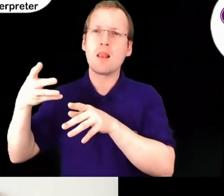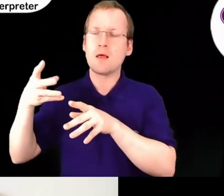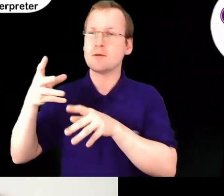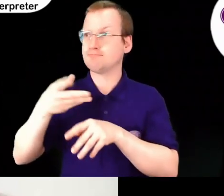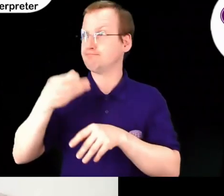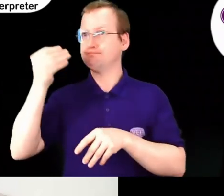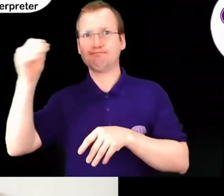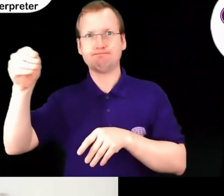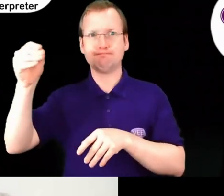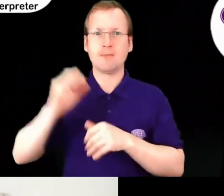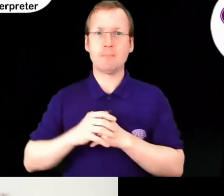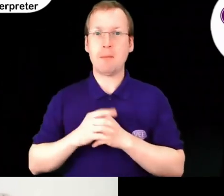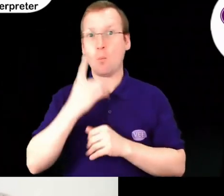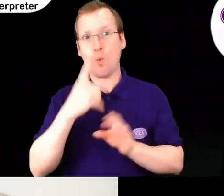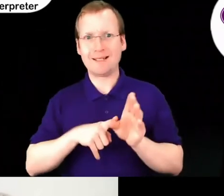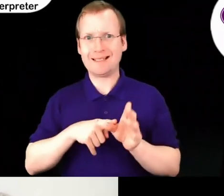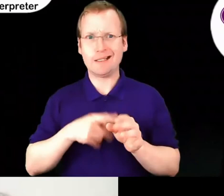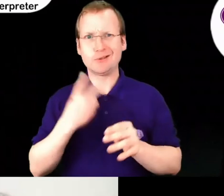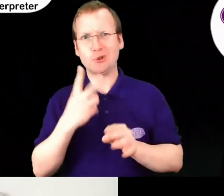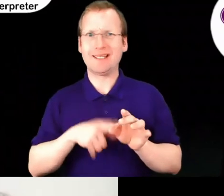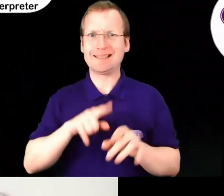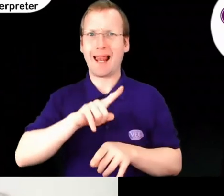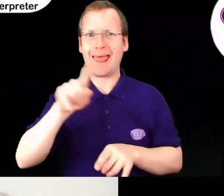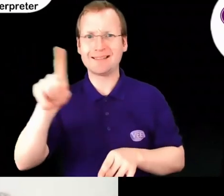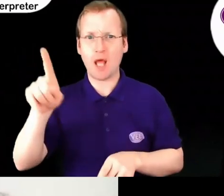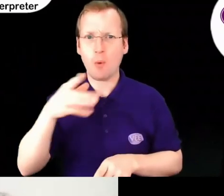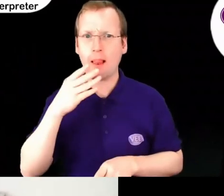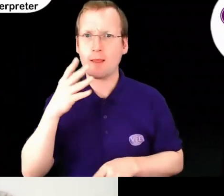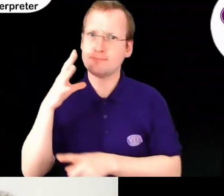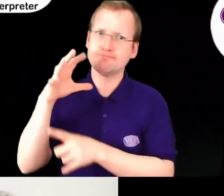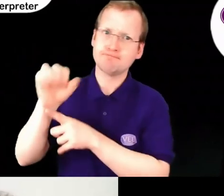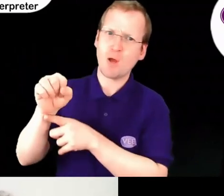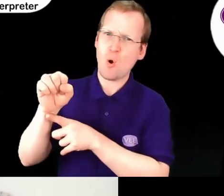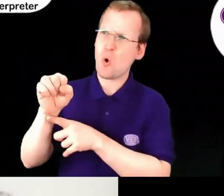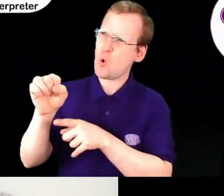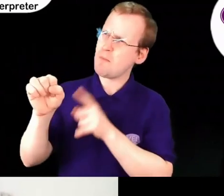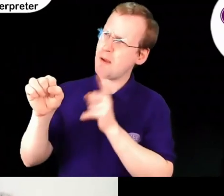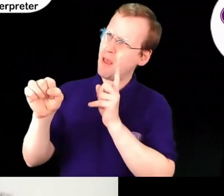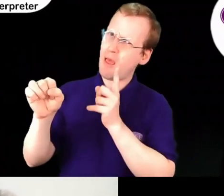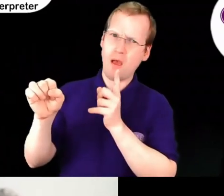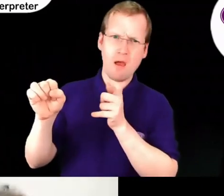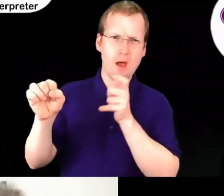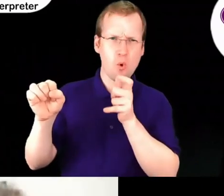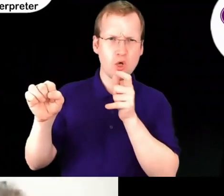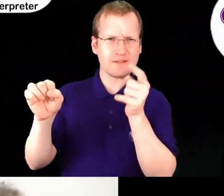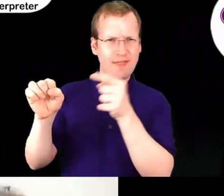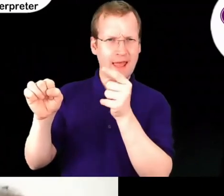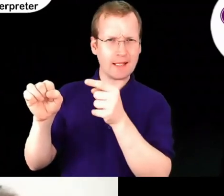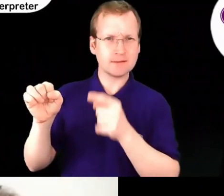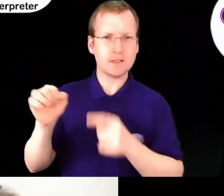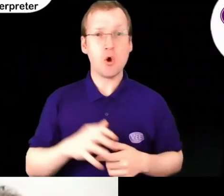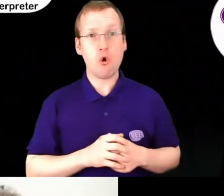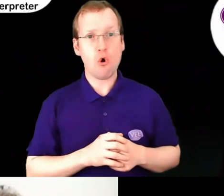maybe a year, 2 years later, I'll think, oh, there might be words for that. Or I might be looking at some